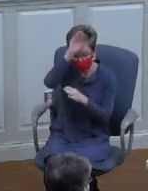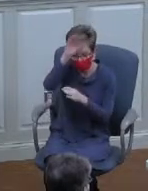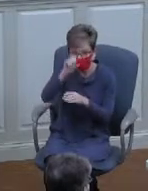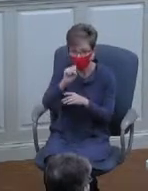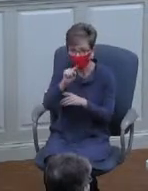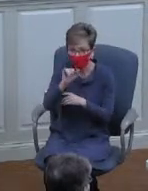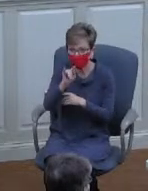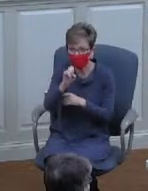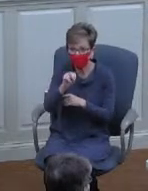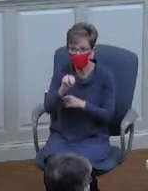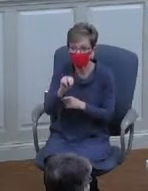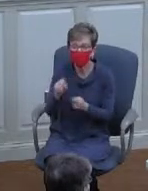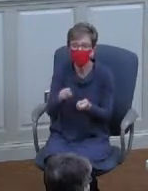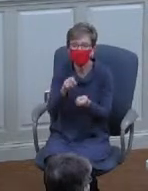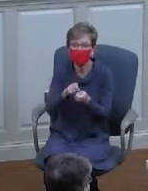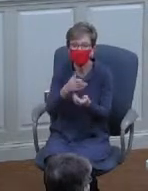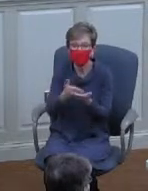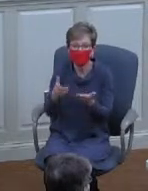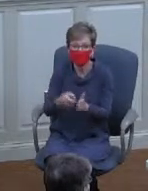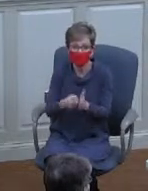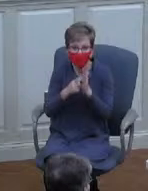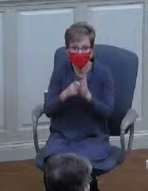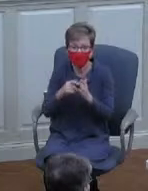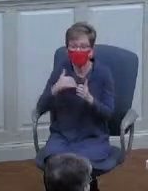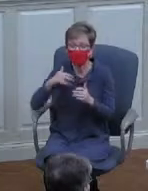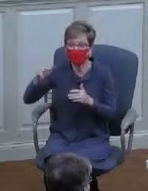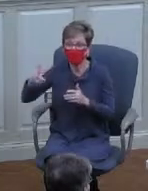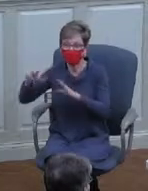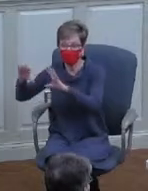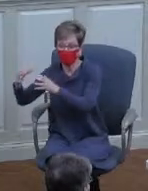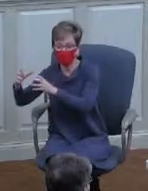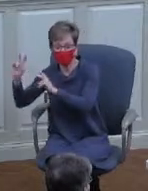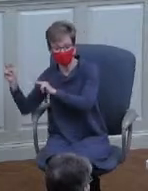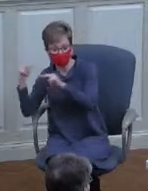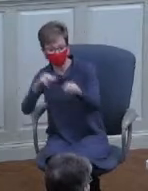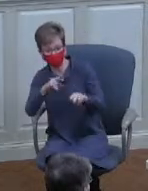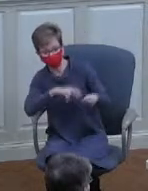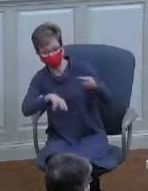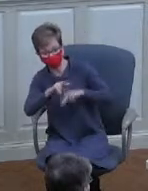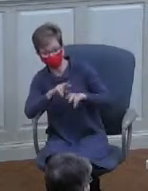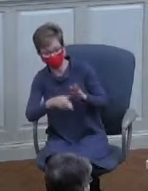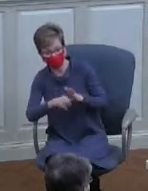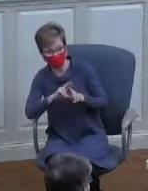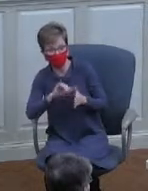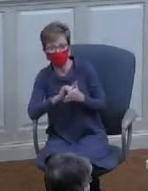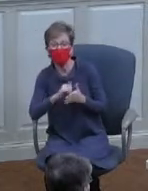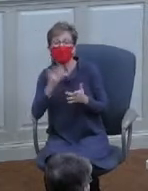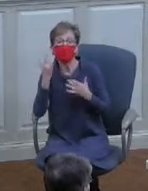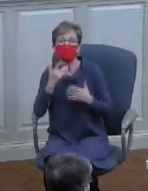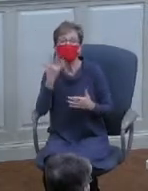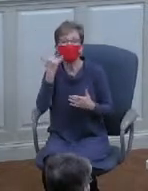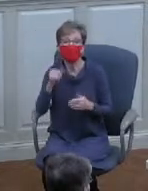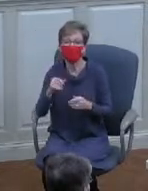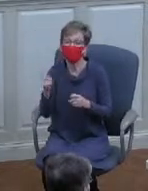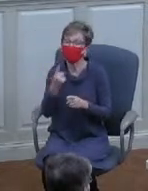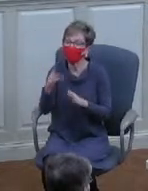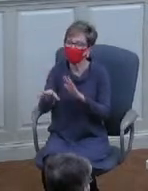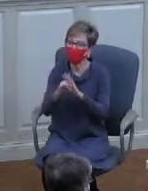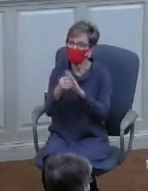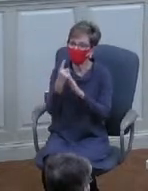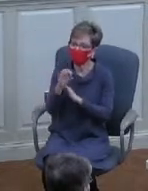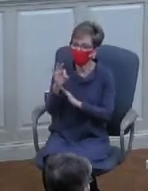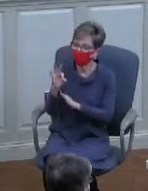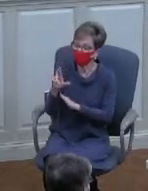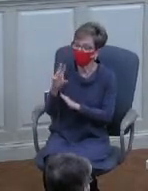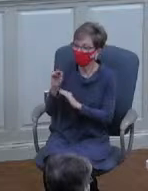specific things that are required to have third-party review. And the reason you usually end up with one firm responding